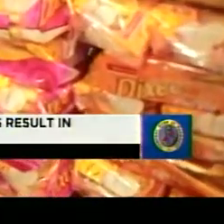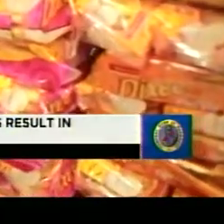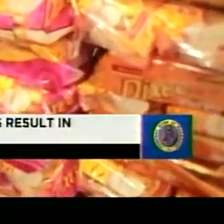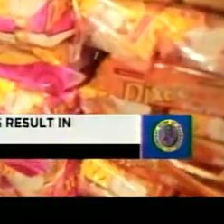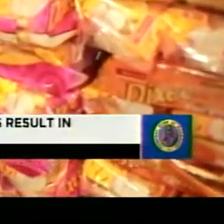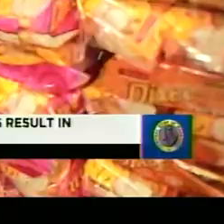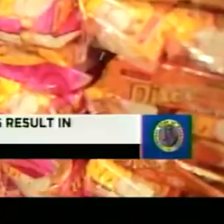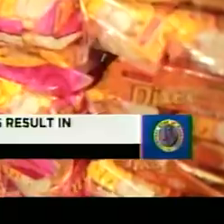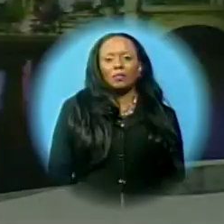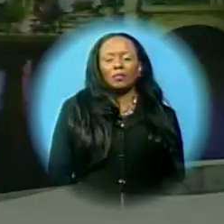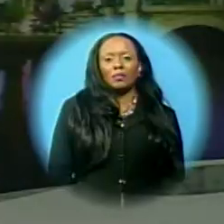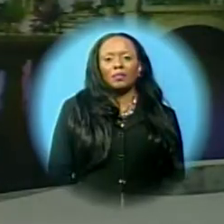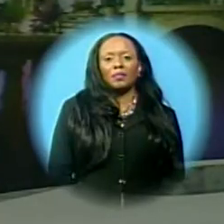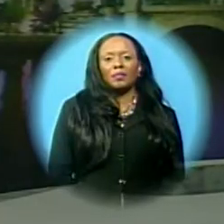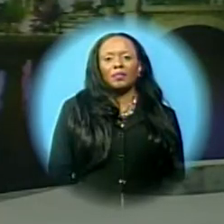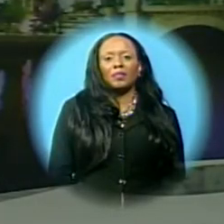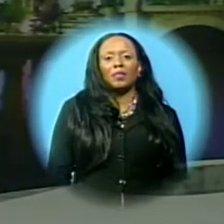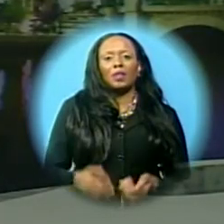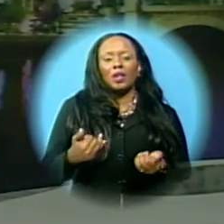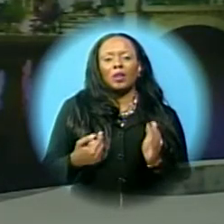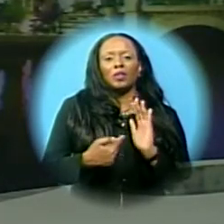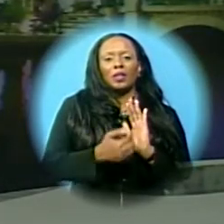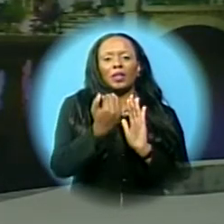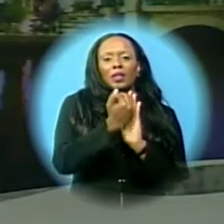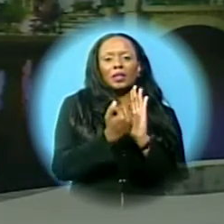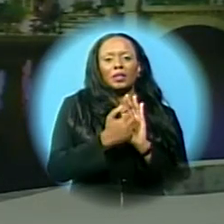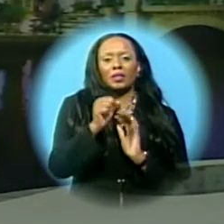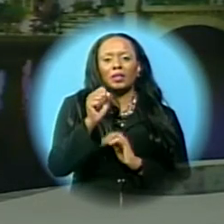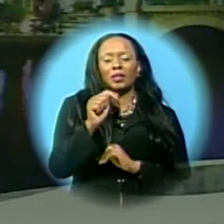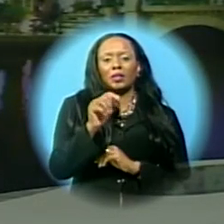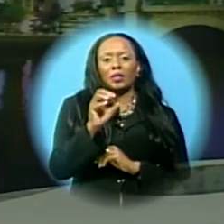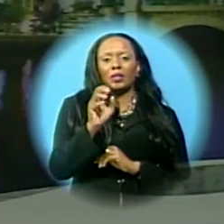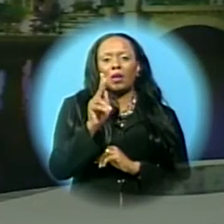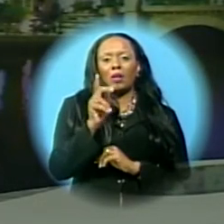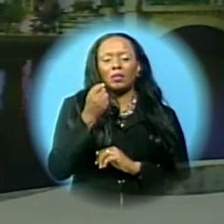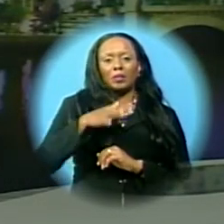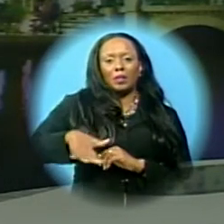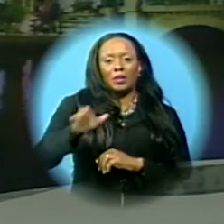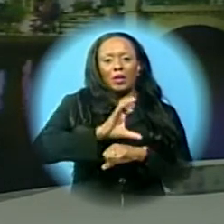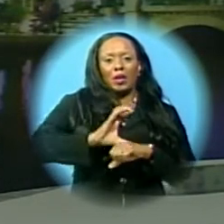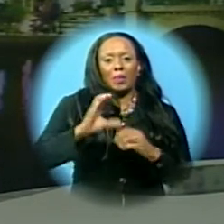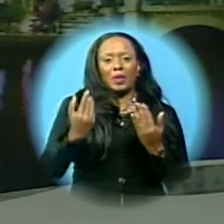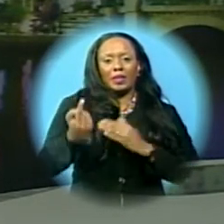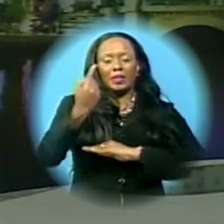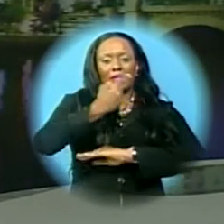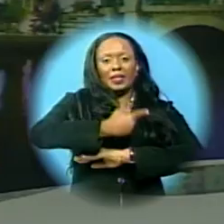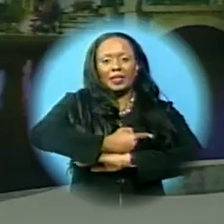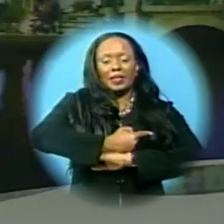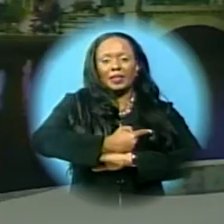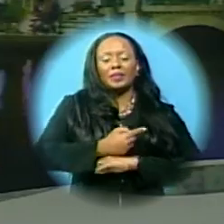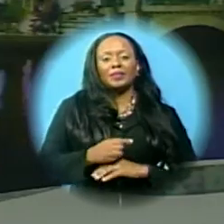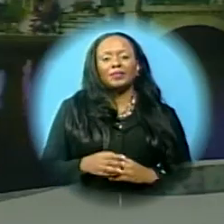11%. Here now is a look at how stocks traded on selected exchanges across our region.